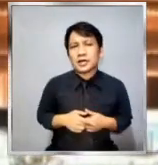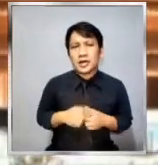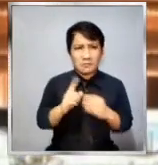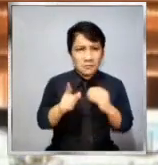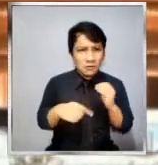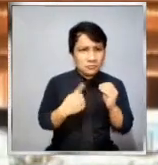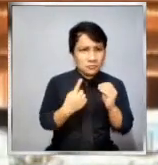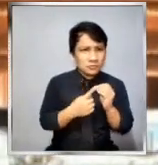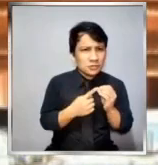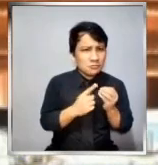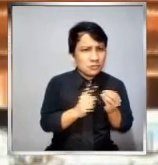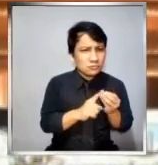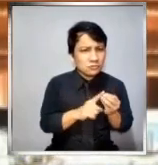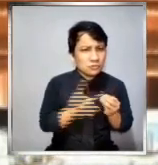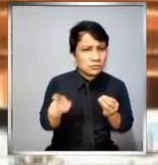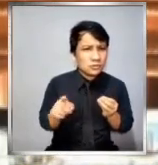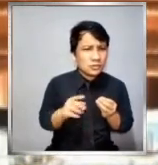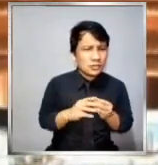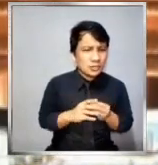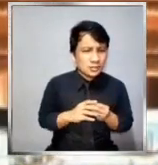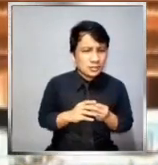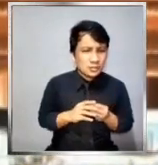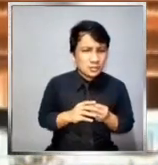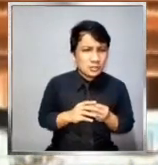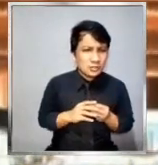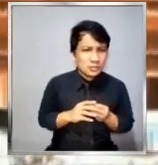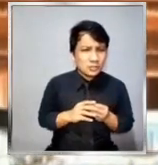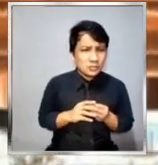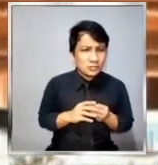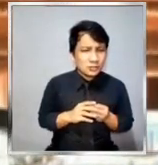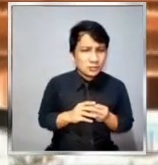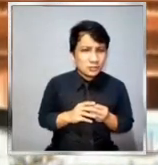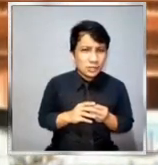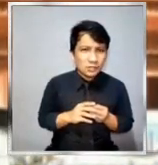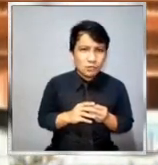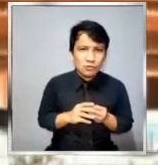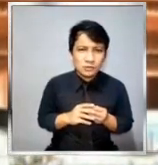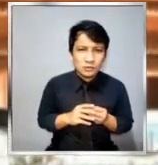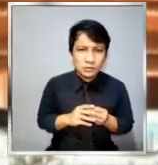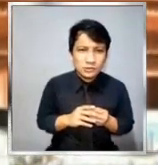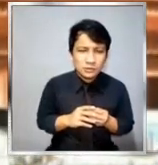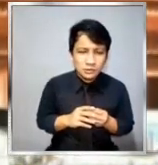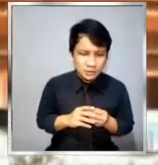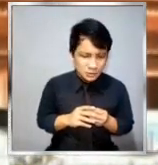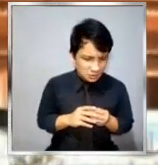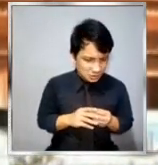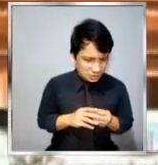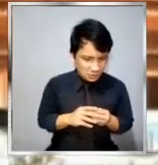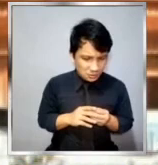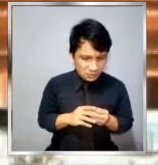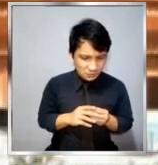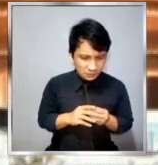dalawang bongo pati bong middle dia. Yung ano ko na